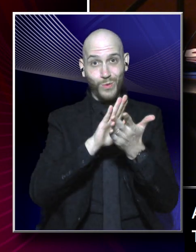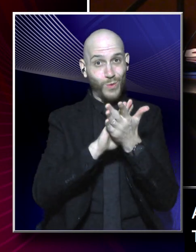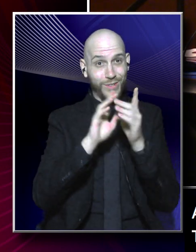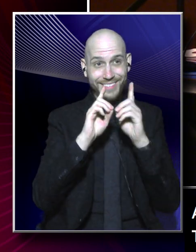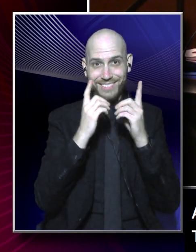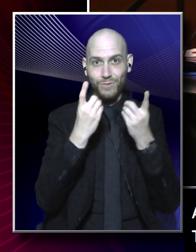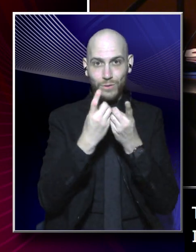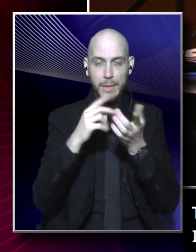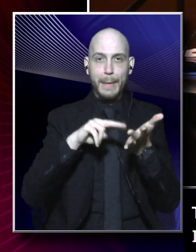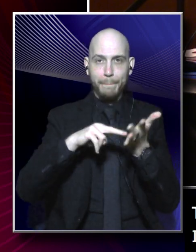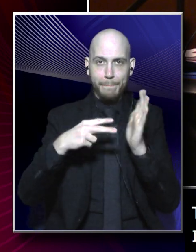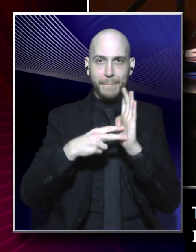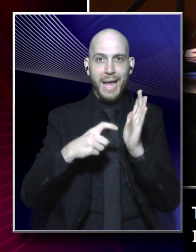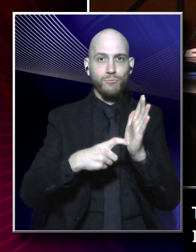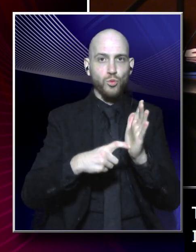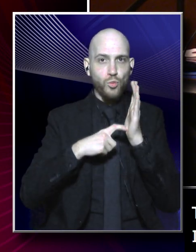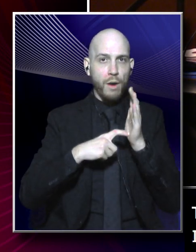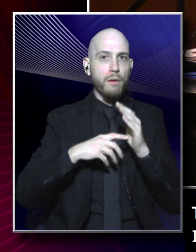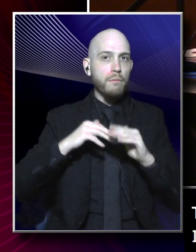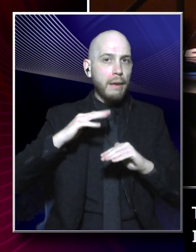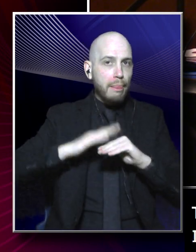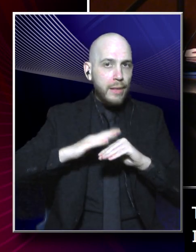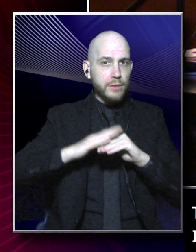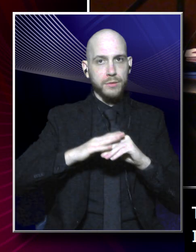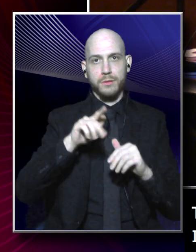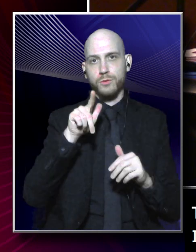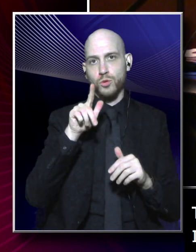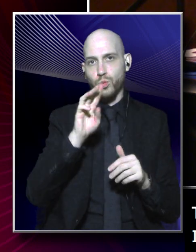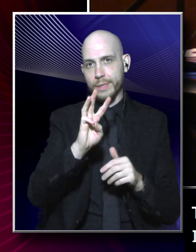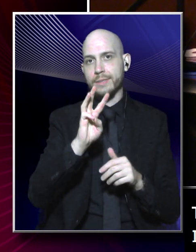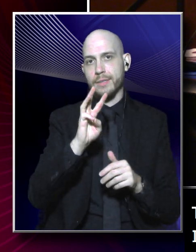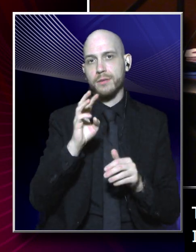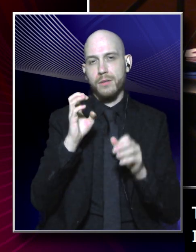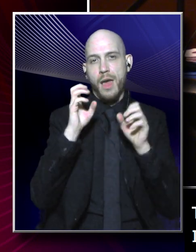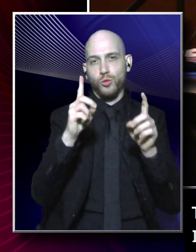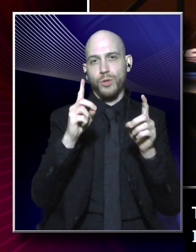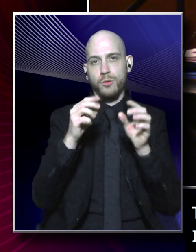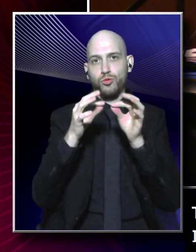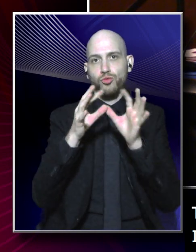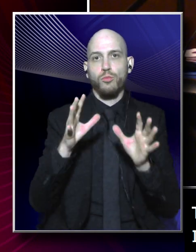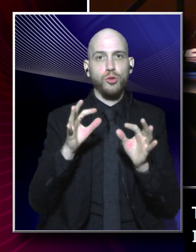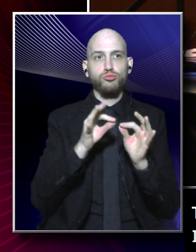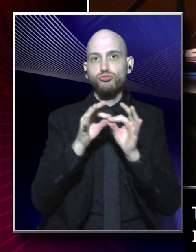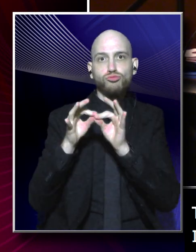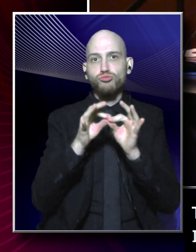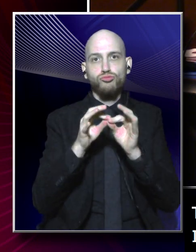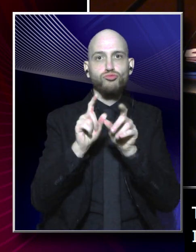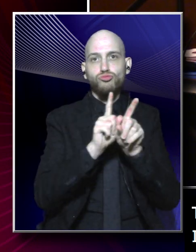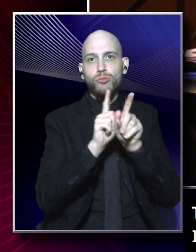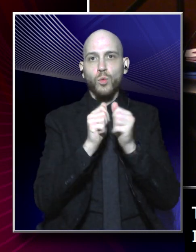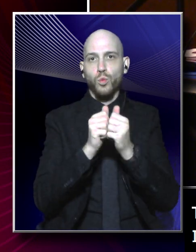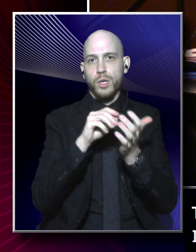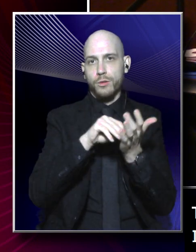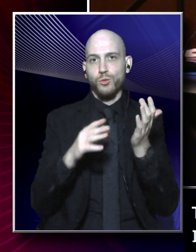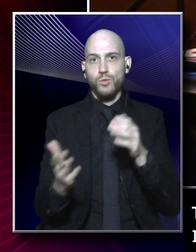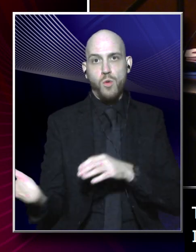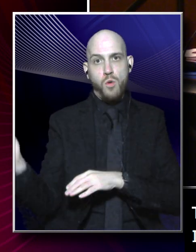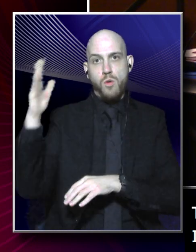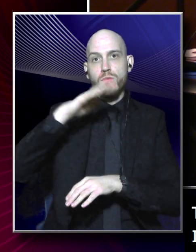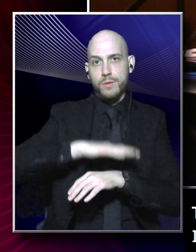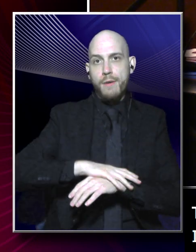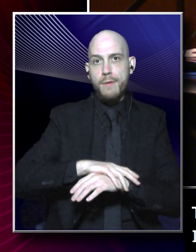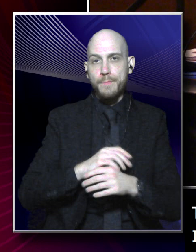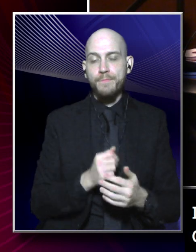interpreters to work with them all day. We do have challenges, as